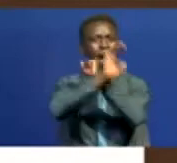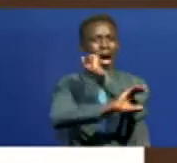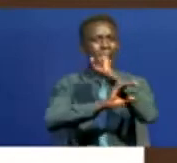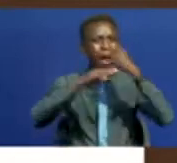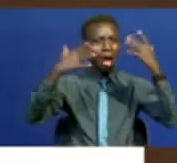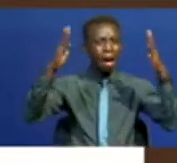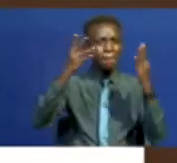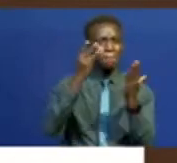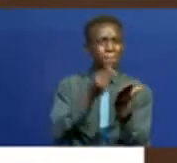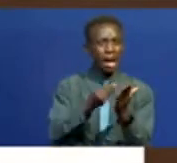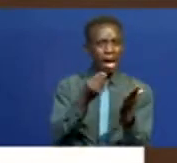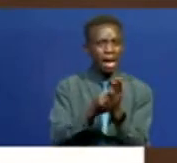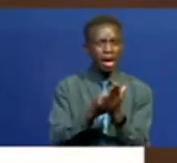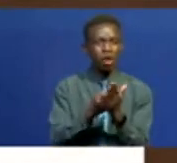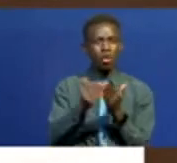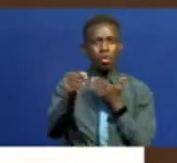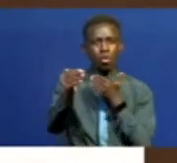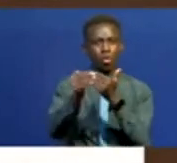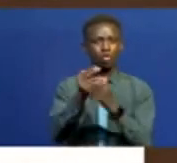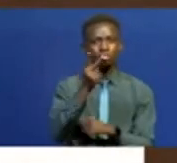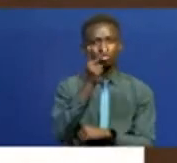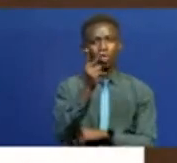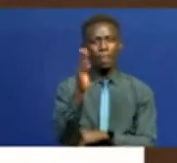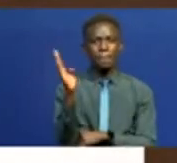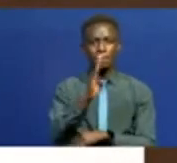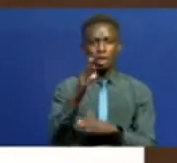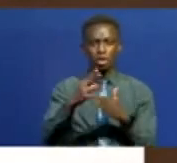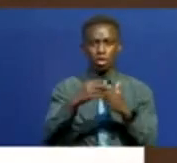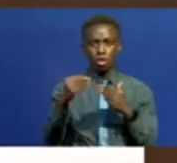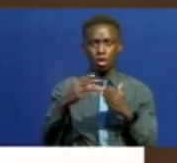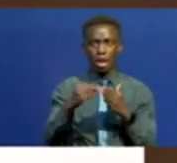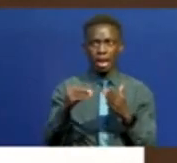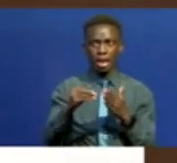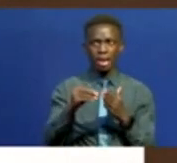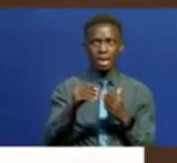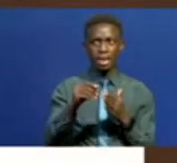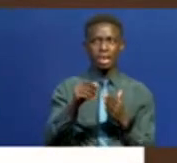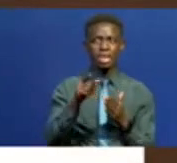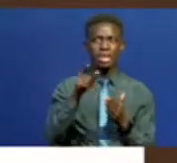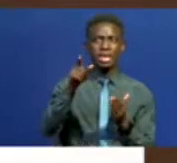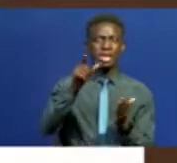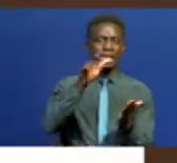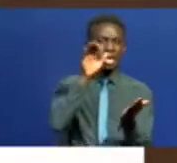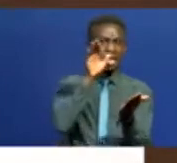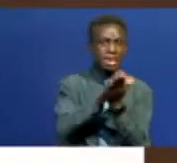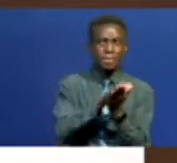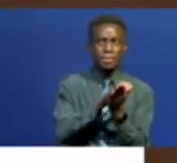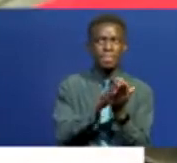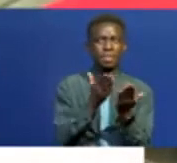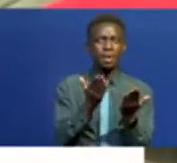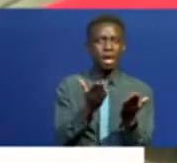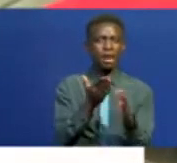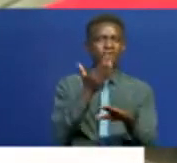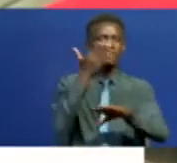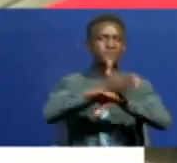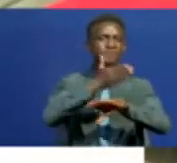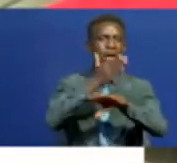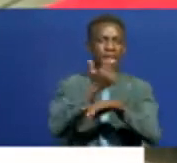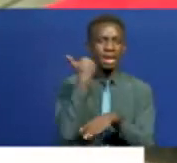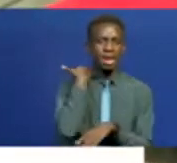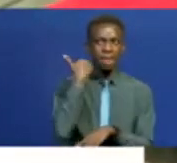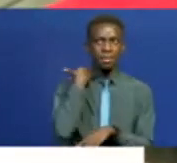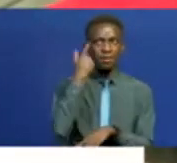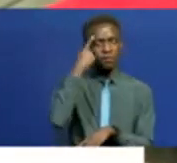close to $2 billion, to keep an artificial rate of the Kenyan shilling. President Ruto